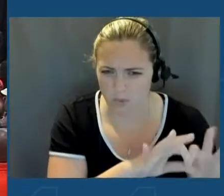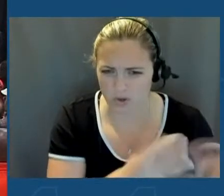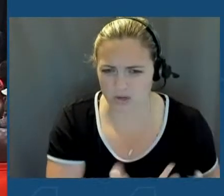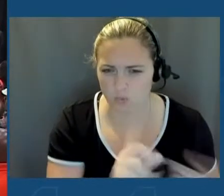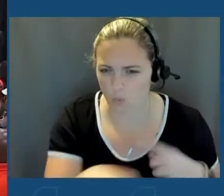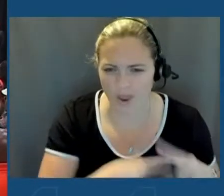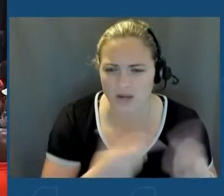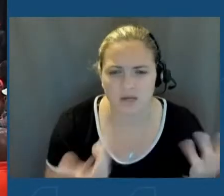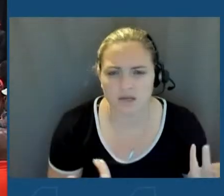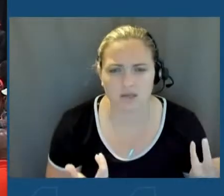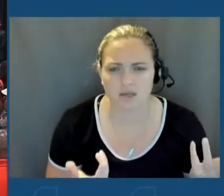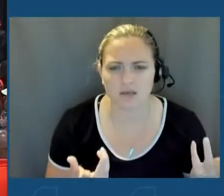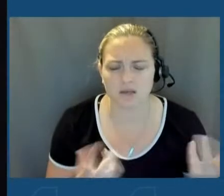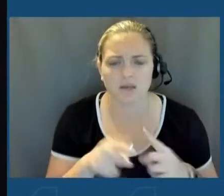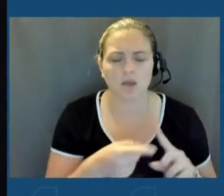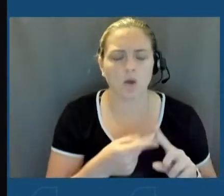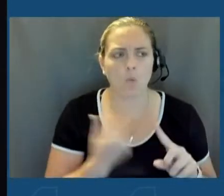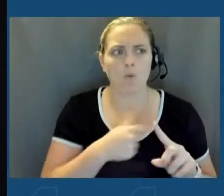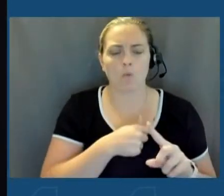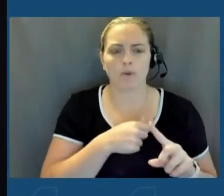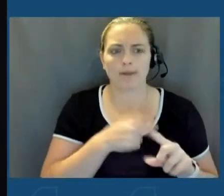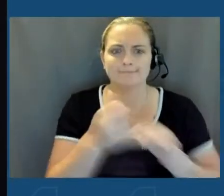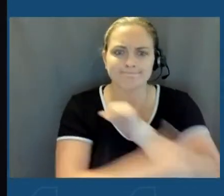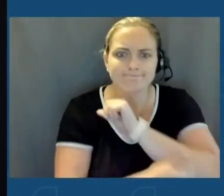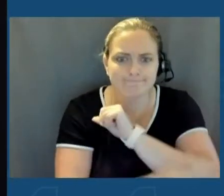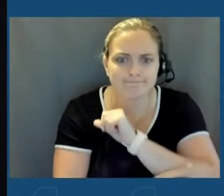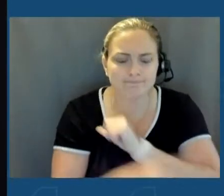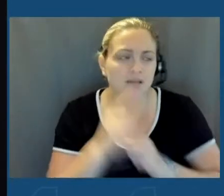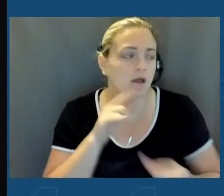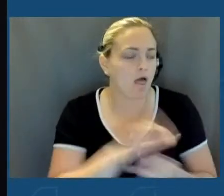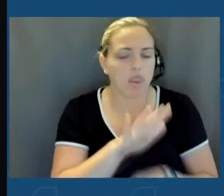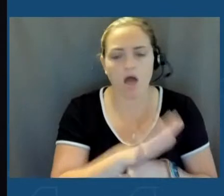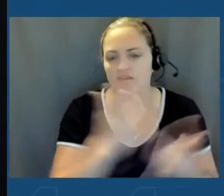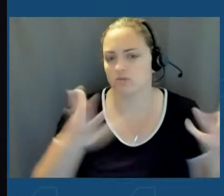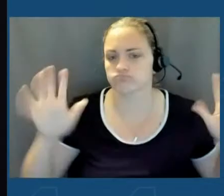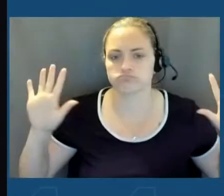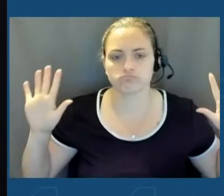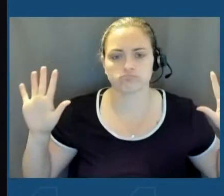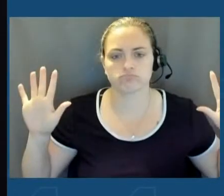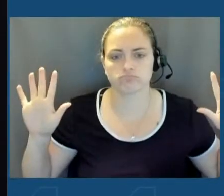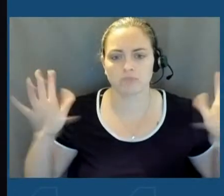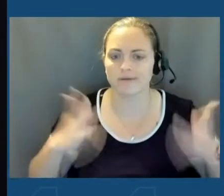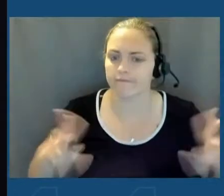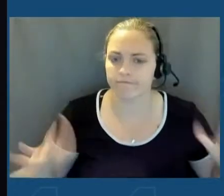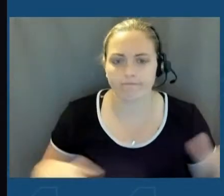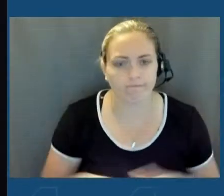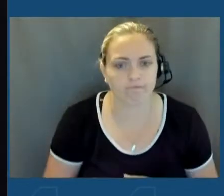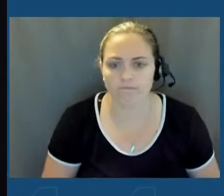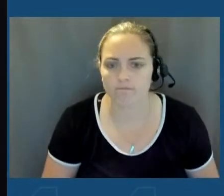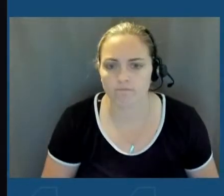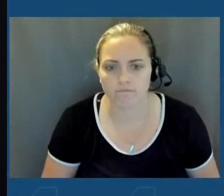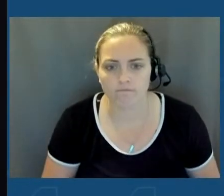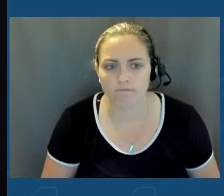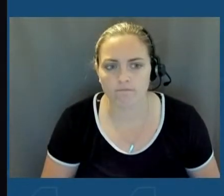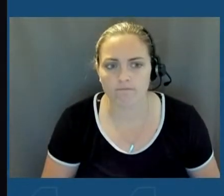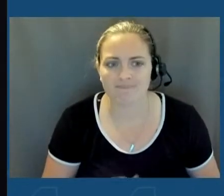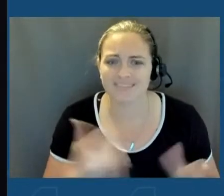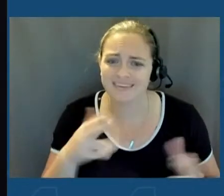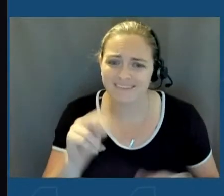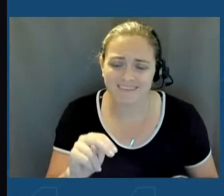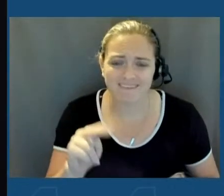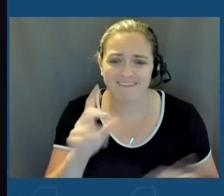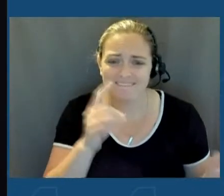When will we as a nation say, enough of the bloodshed, no more, no more? Gun violence is